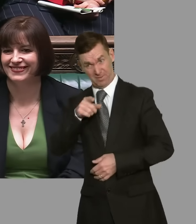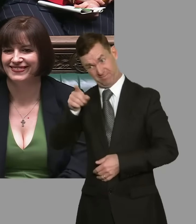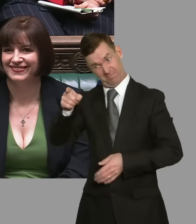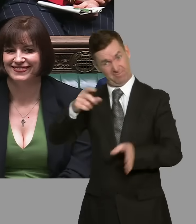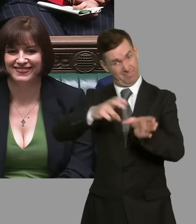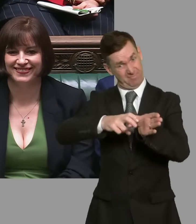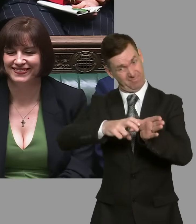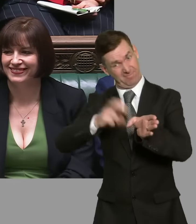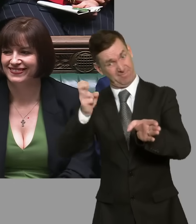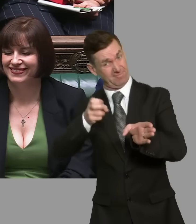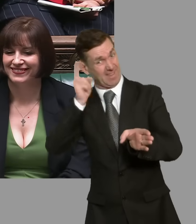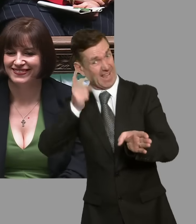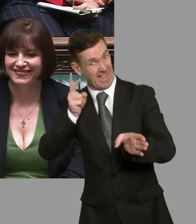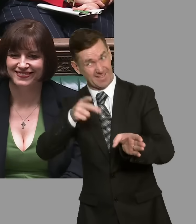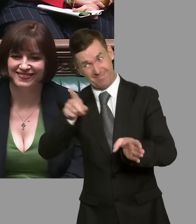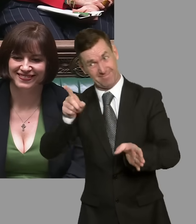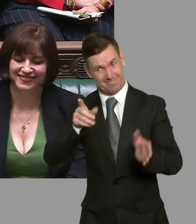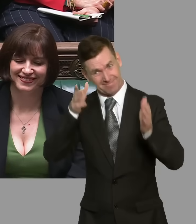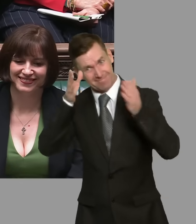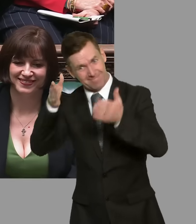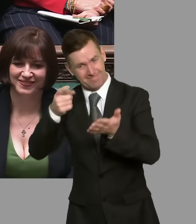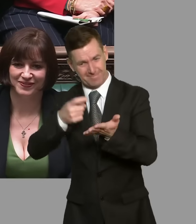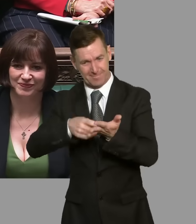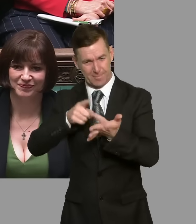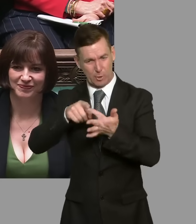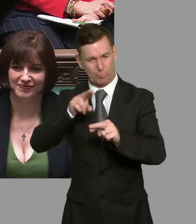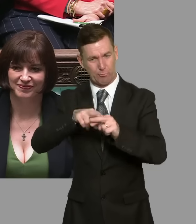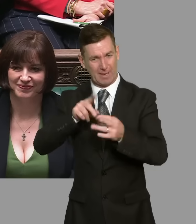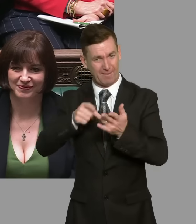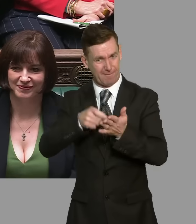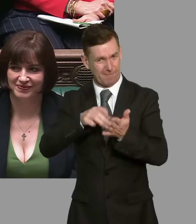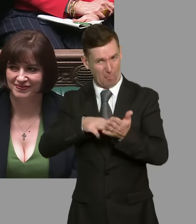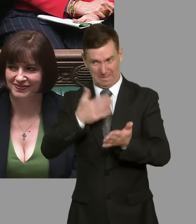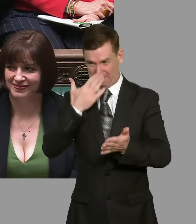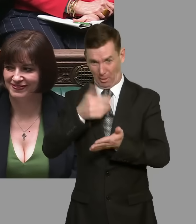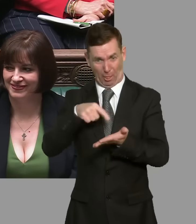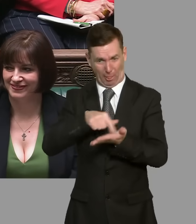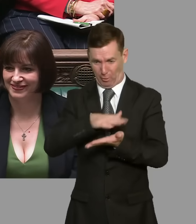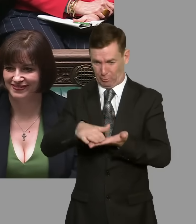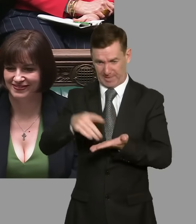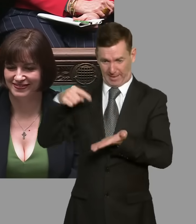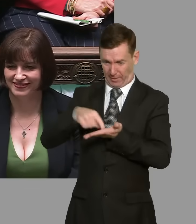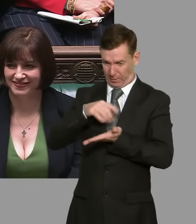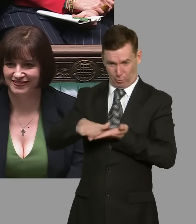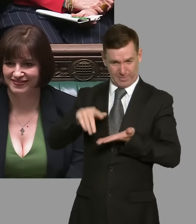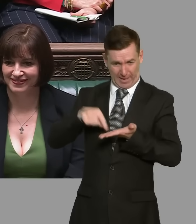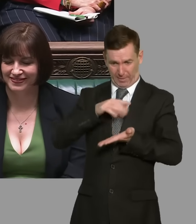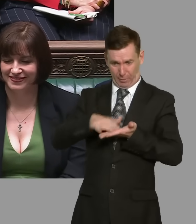oh, maybe it's someone else. Those that shout loudest end up over there.